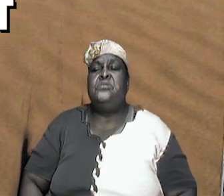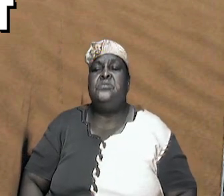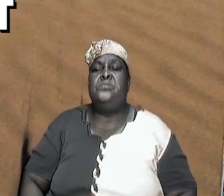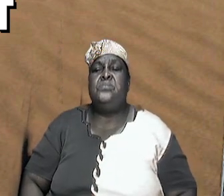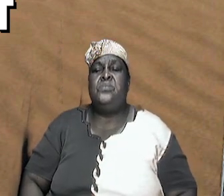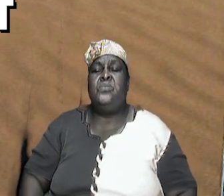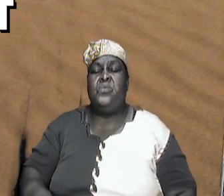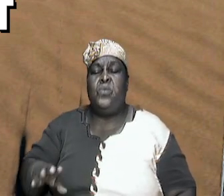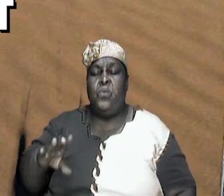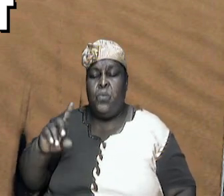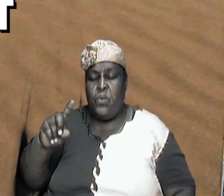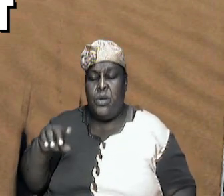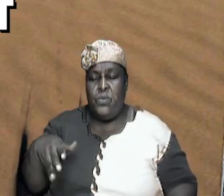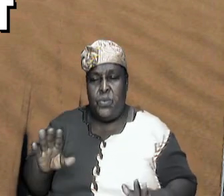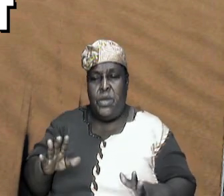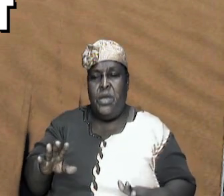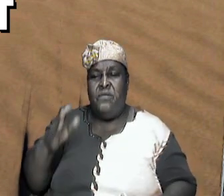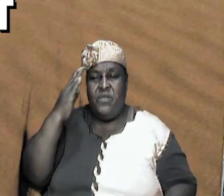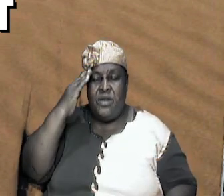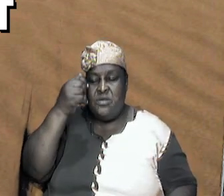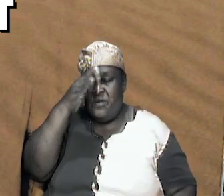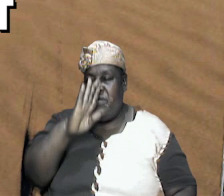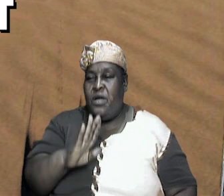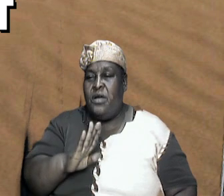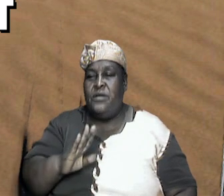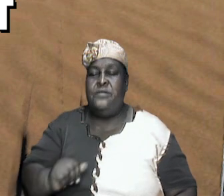source of knowledge of Christ.